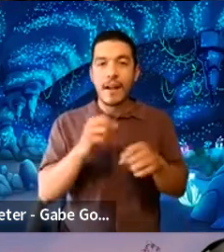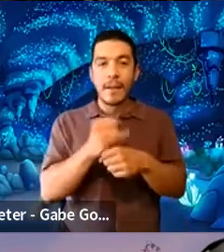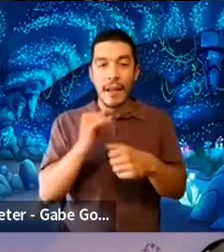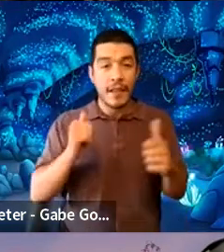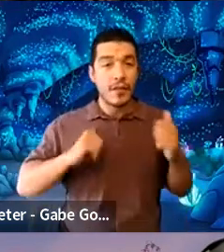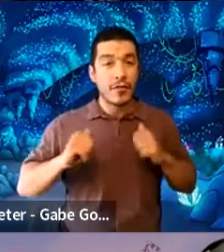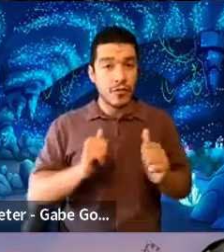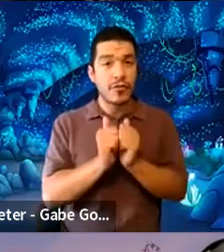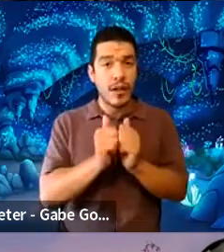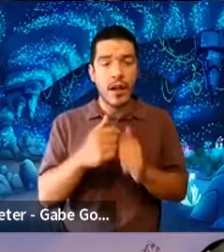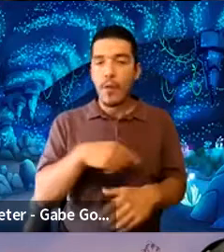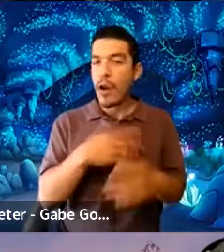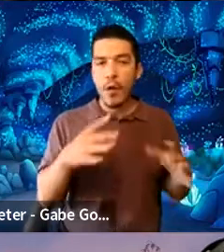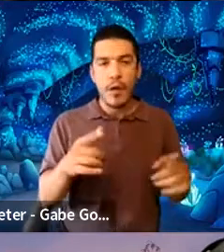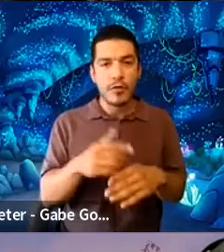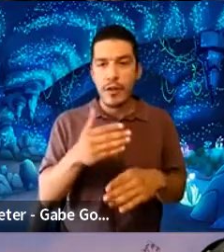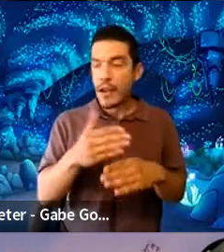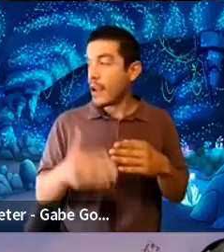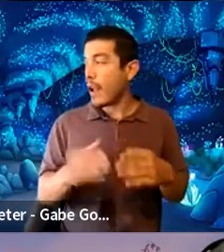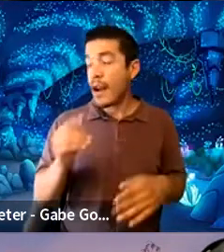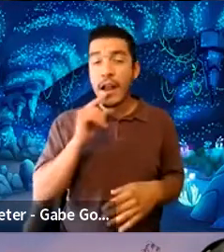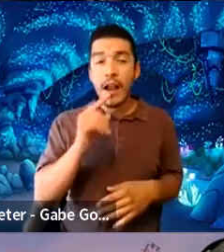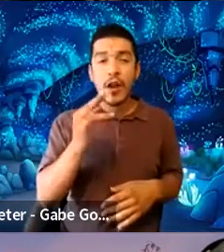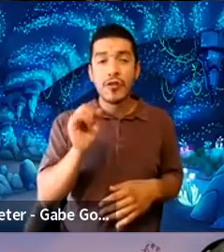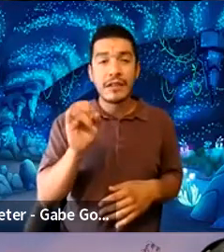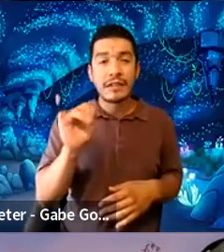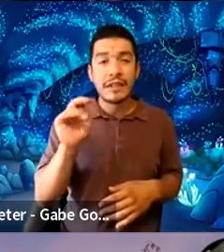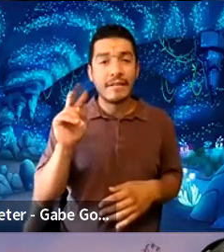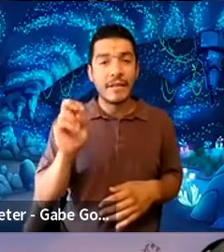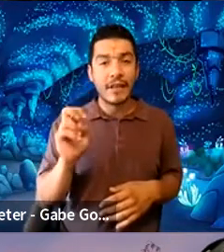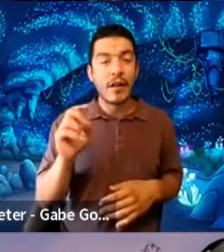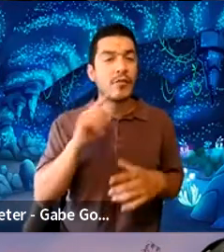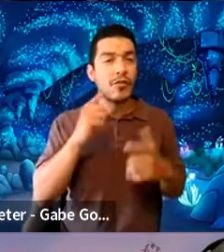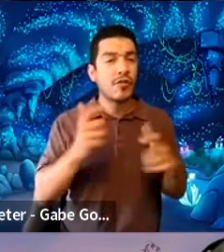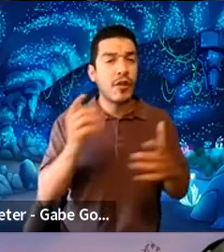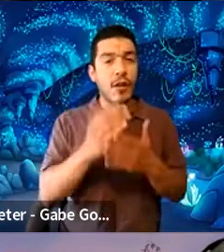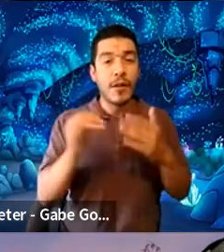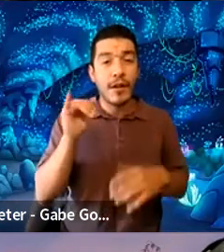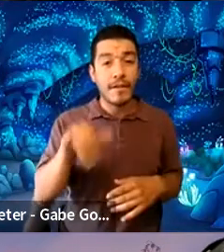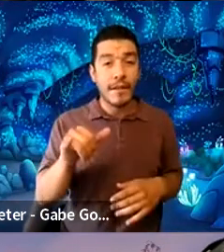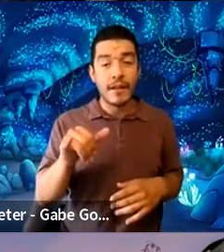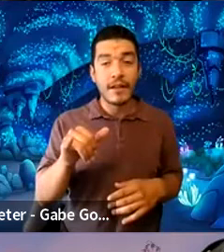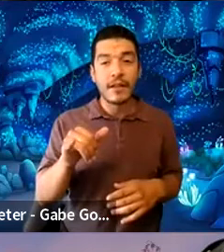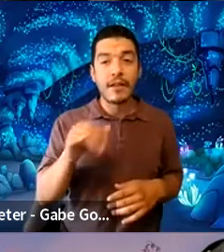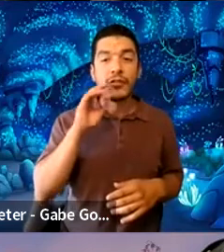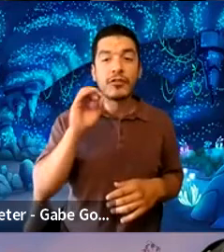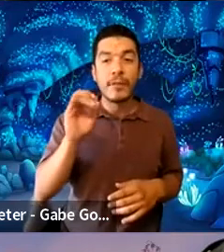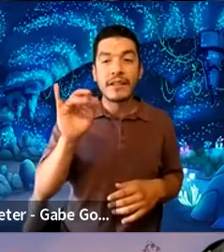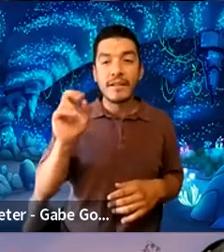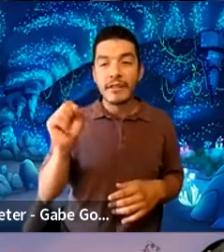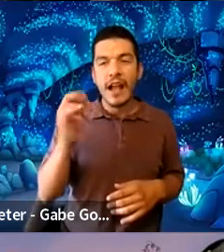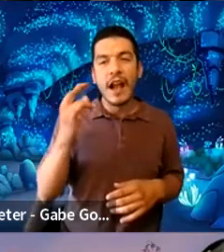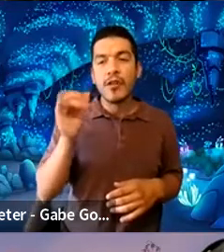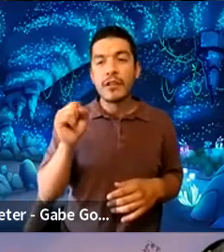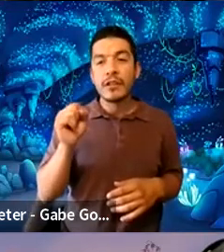together. We didn't want it to end. And actually, Chris Nee was a huge part of that. In between the seasons of Doc McStuffins, Chris